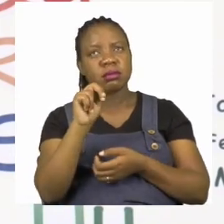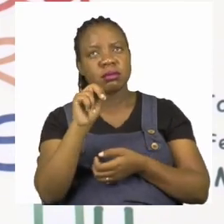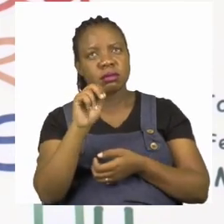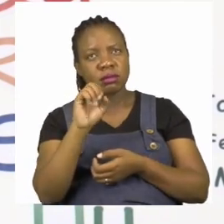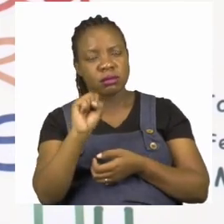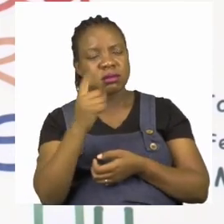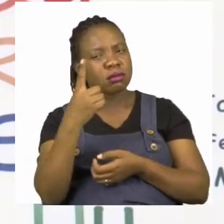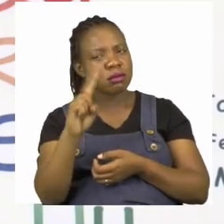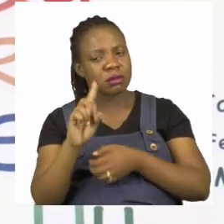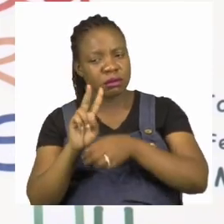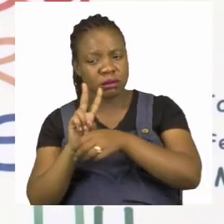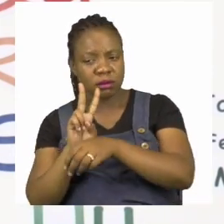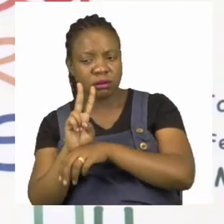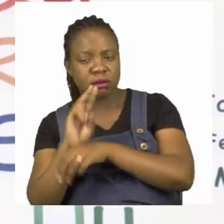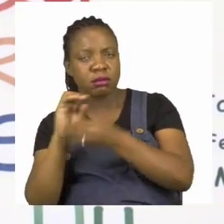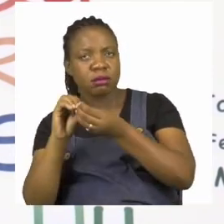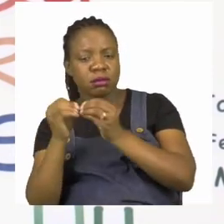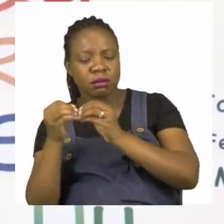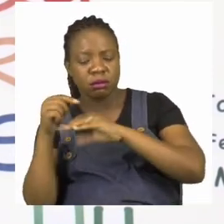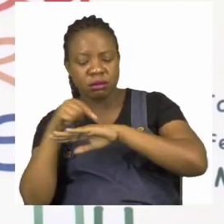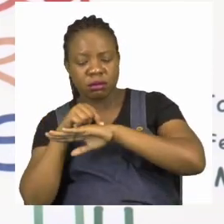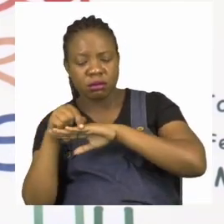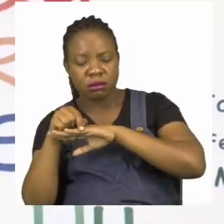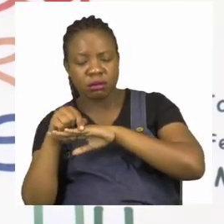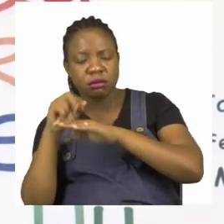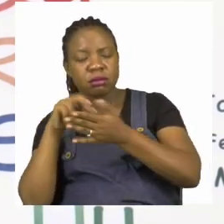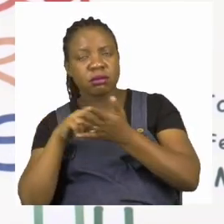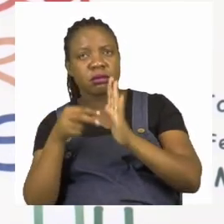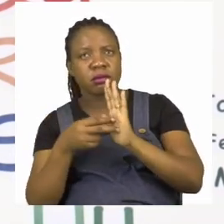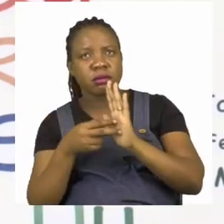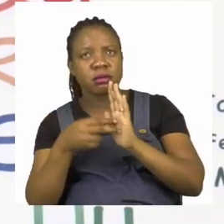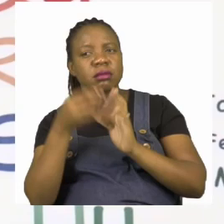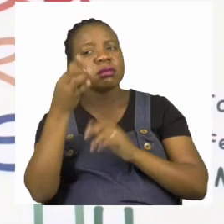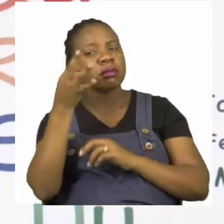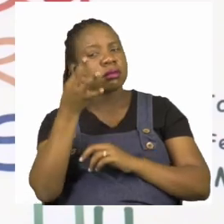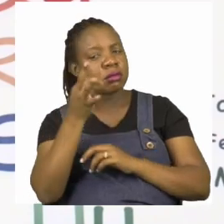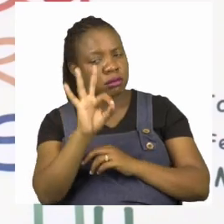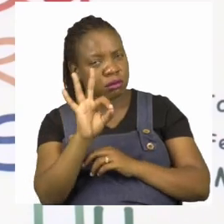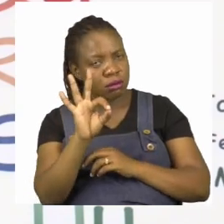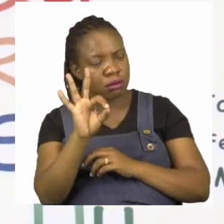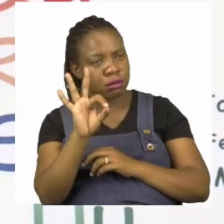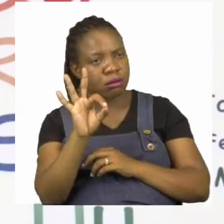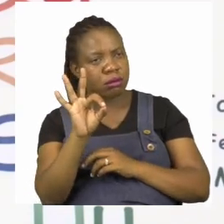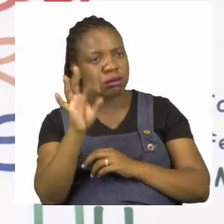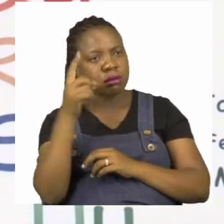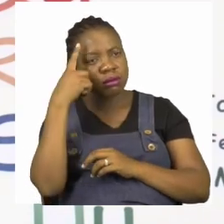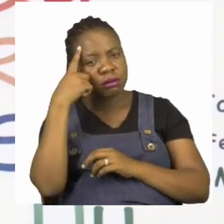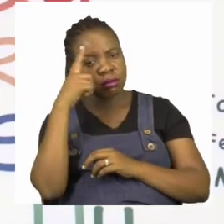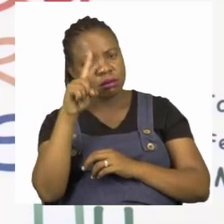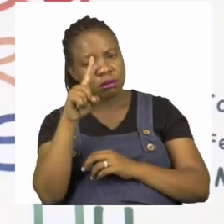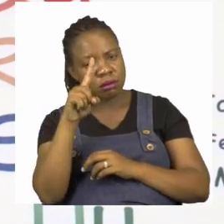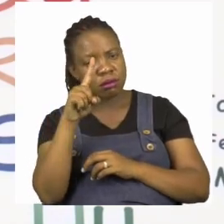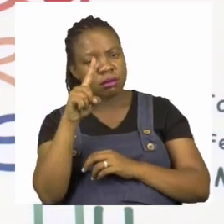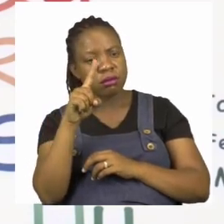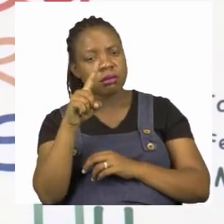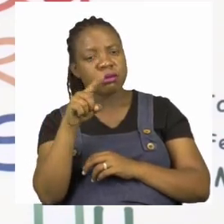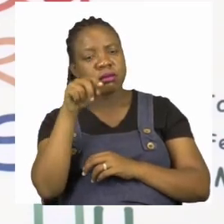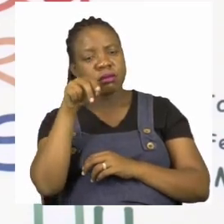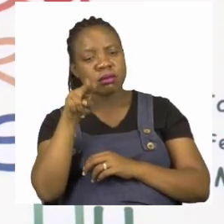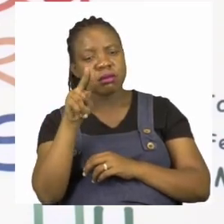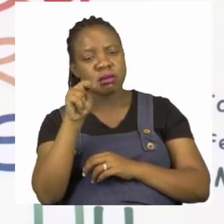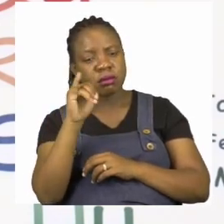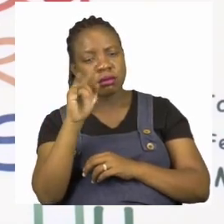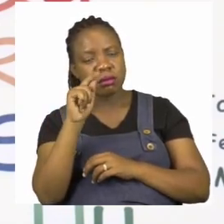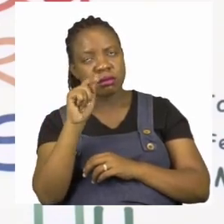that's underlined, and that means that it is 9, and the place value would be